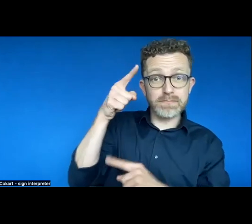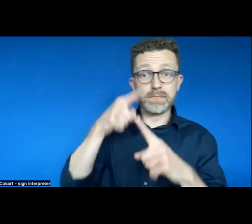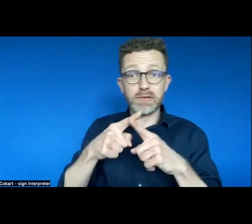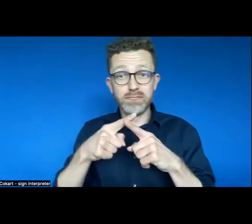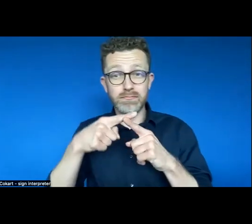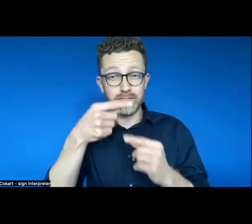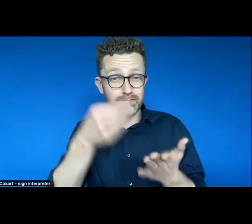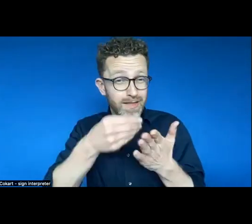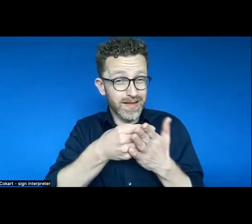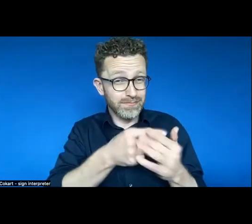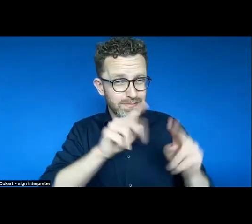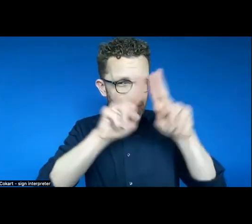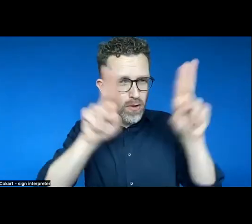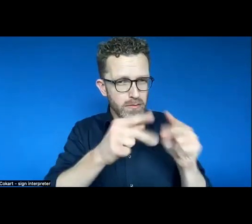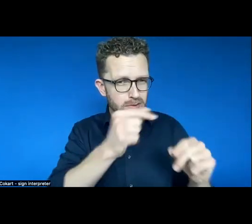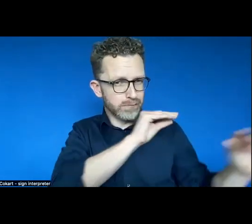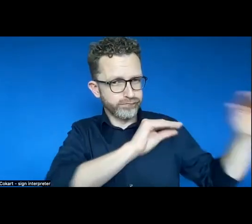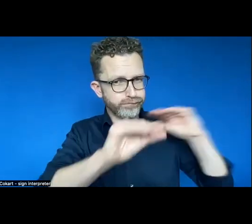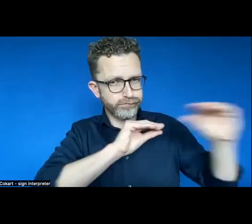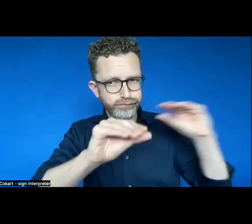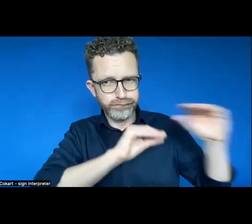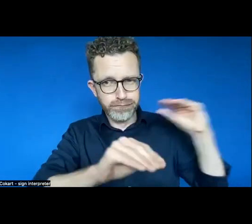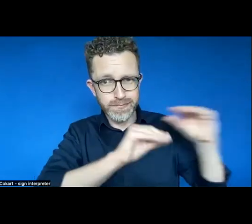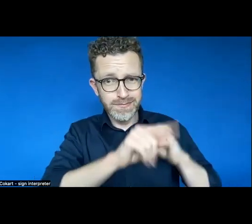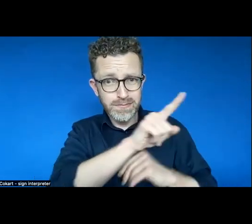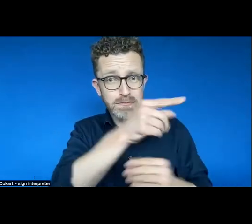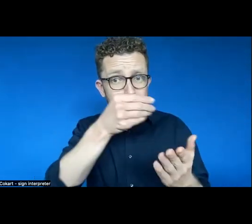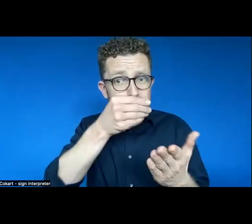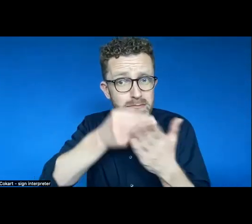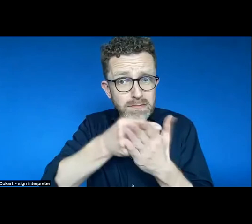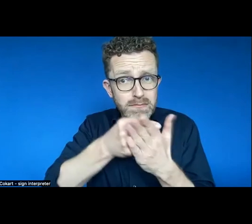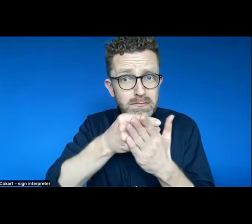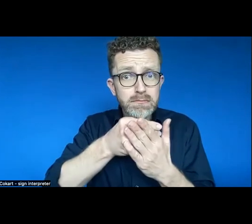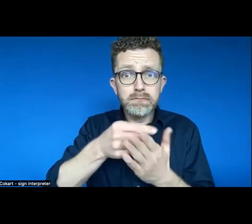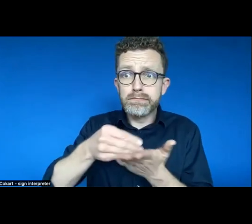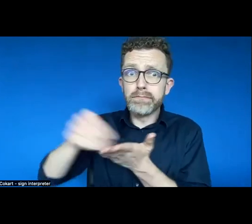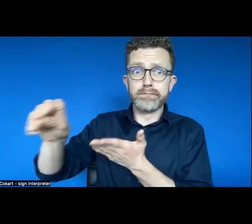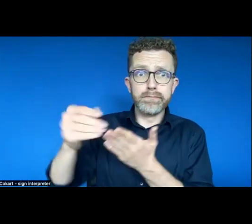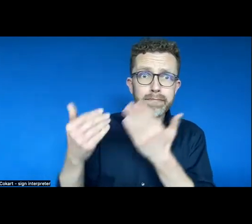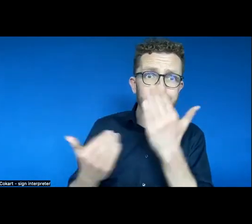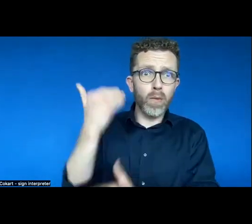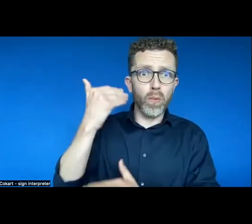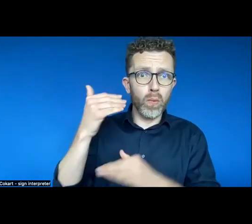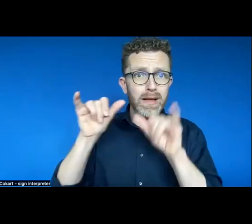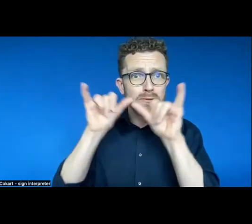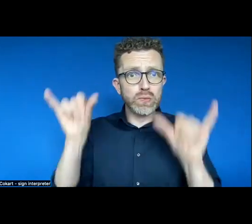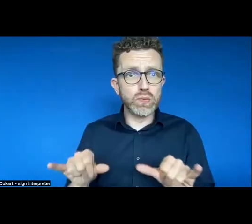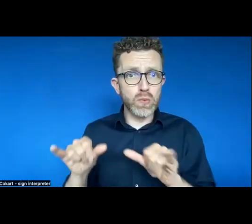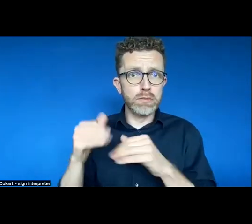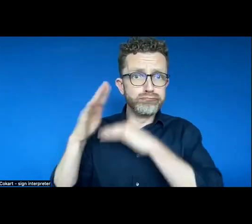mistake. It is detrimental for people who will be